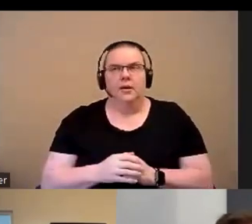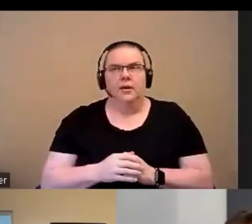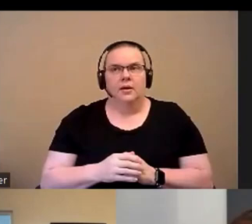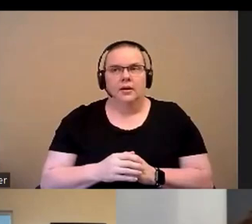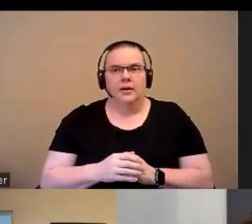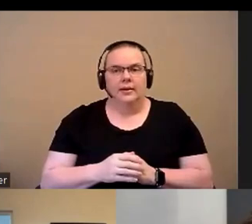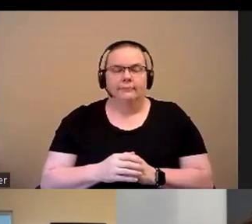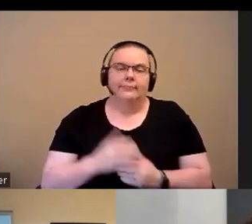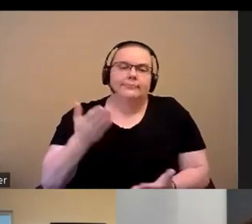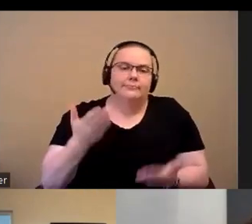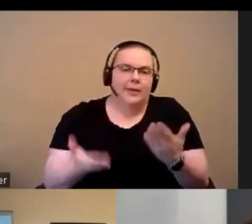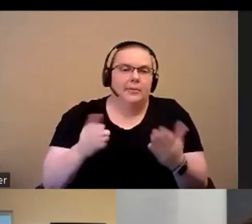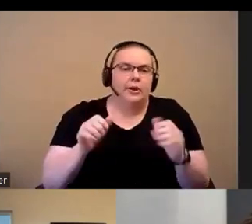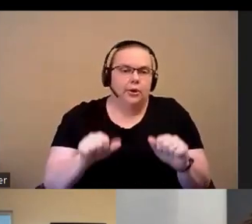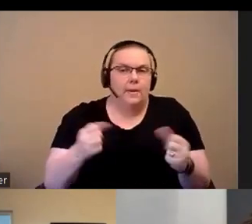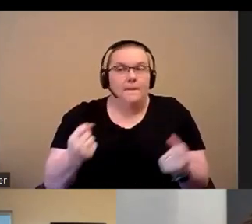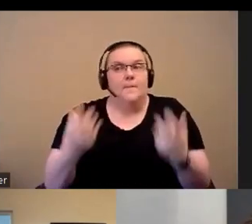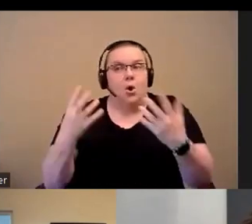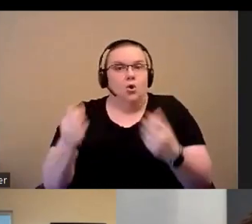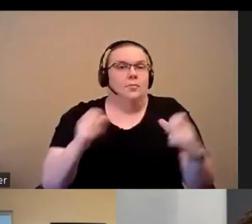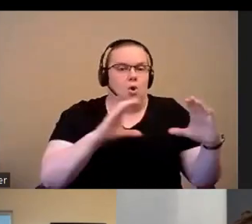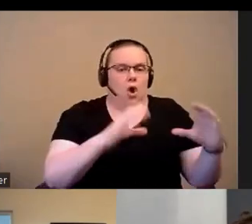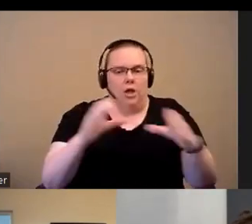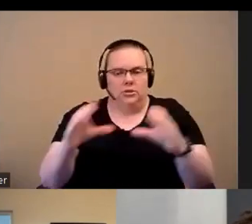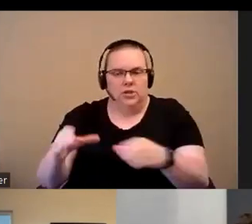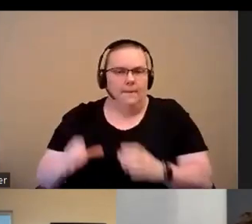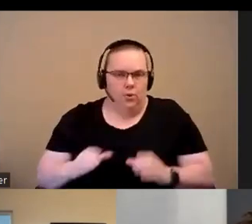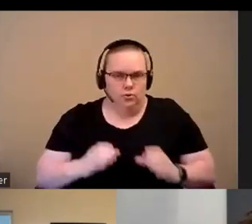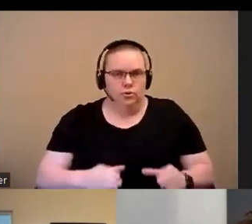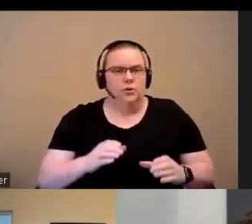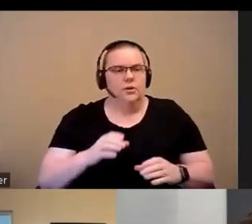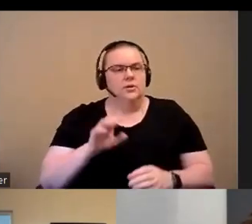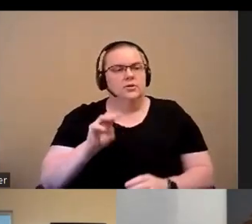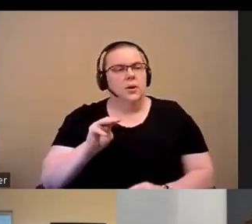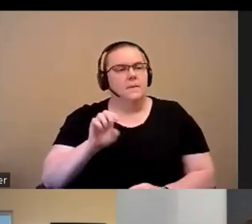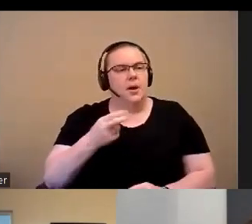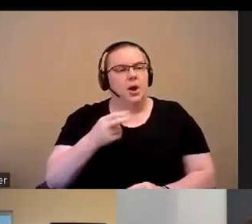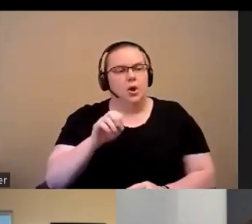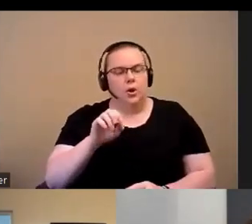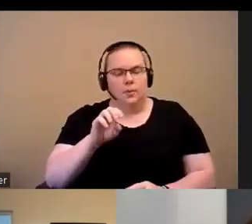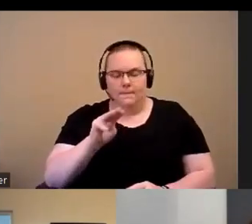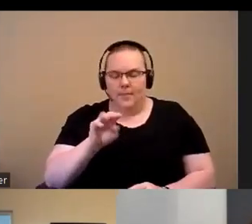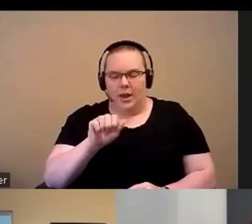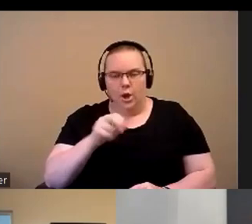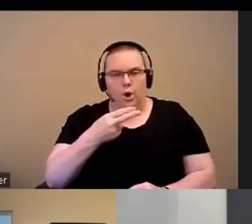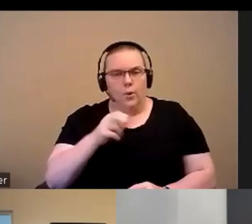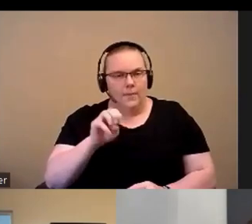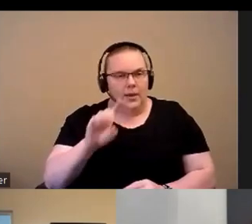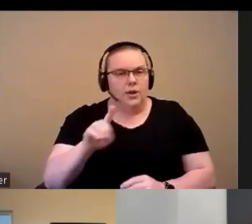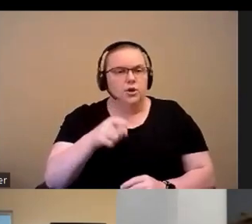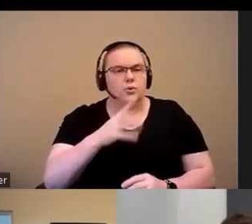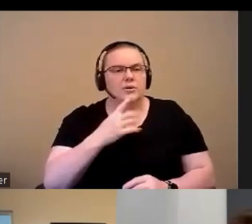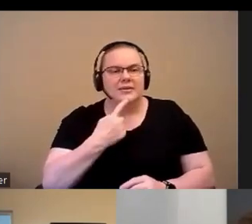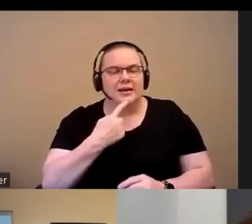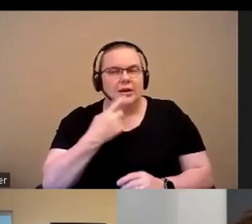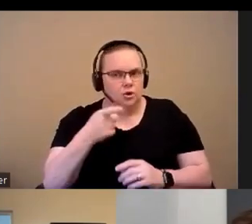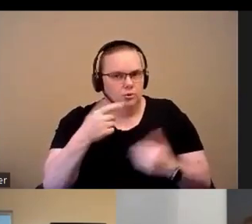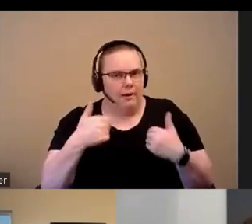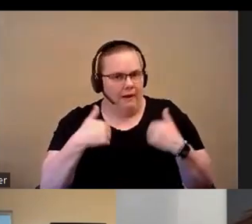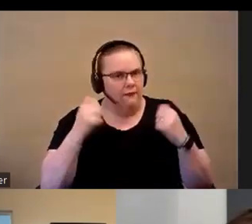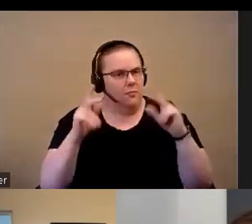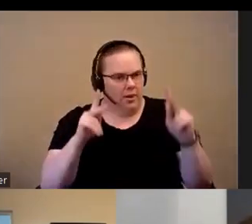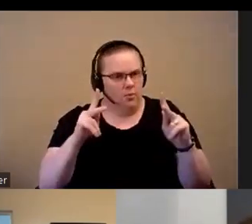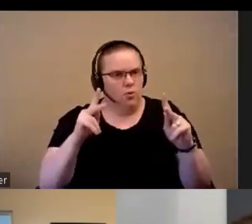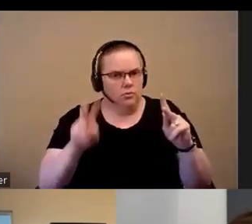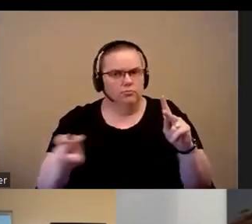And it could also be multiple ensembles, which is an interesting part of it. So, like Mahmoud, I know you're talking about you've got people coming over on P's, and that's kind of rough and